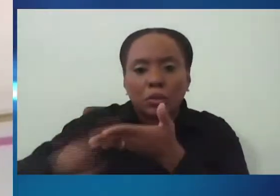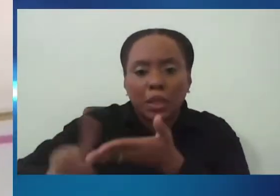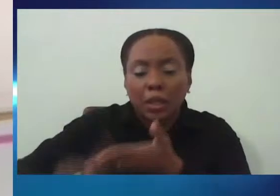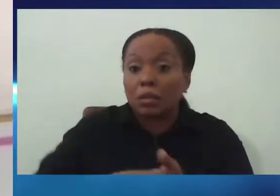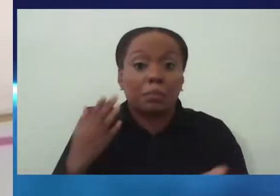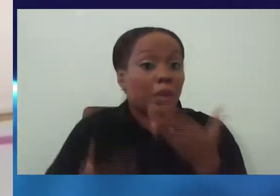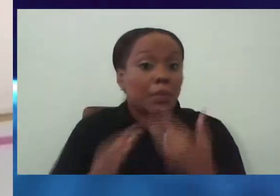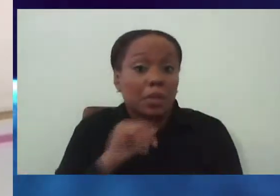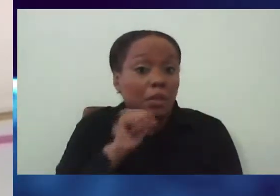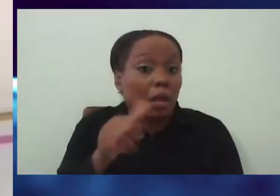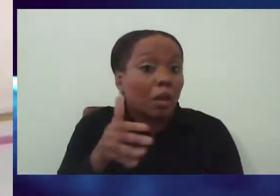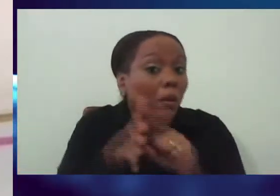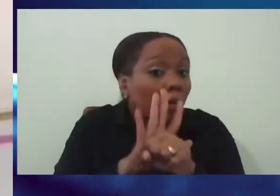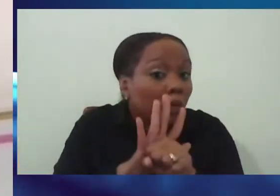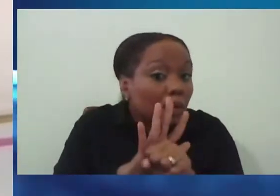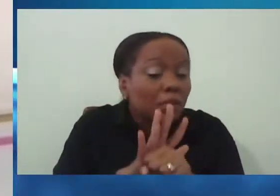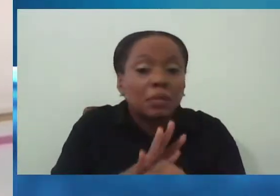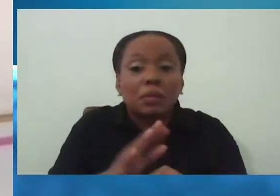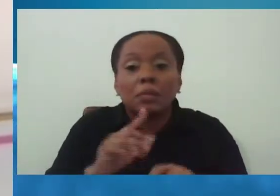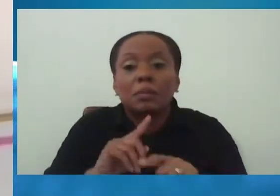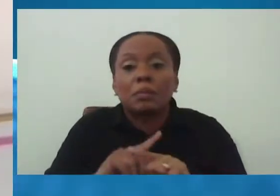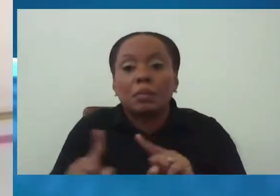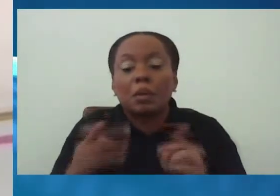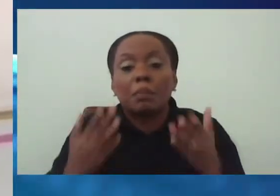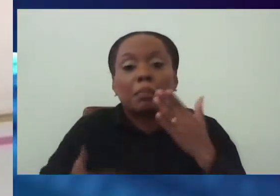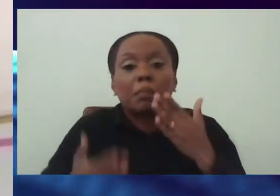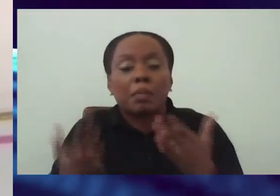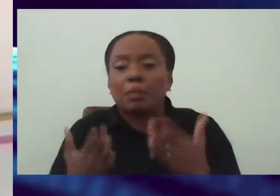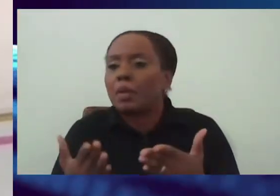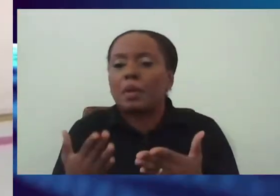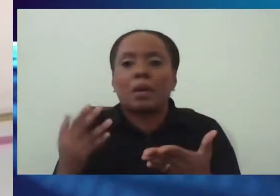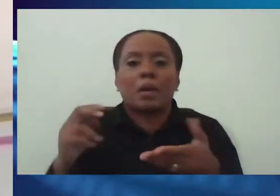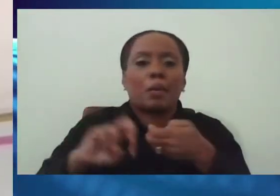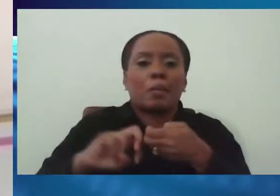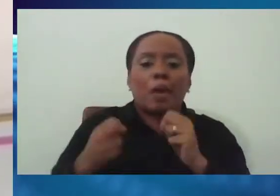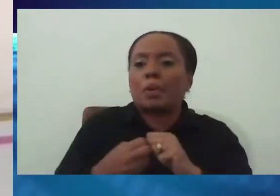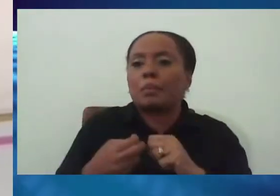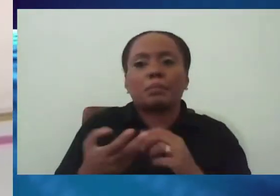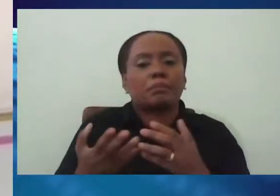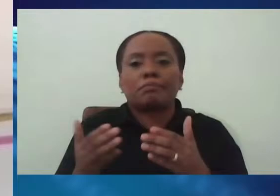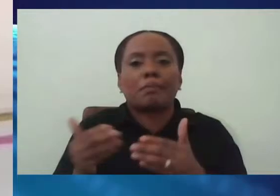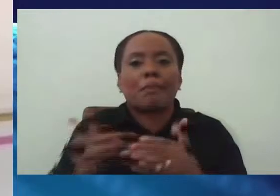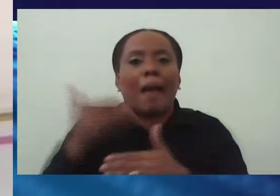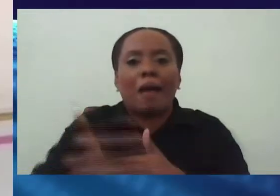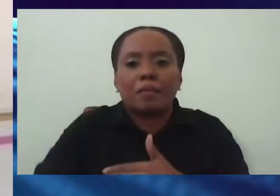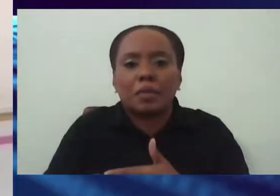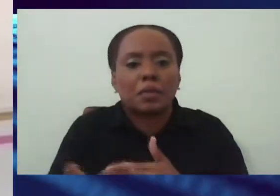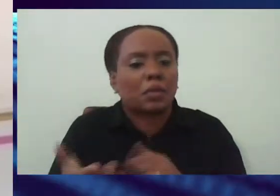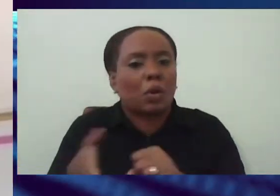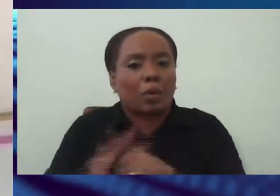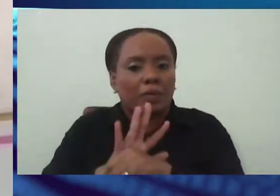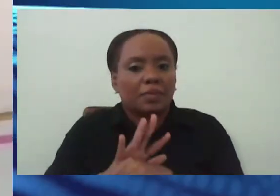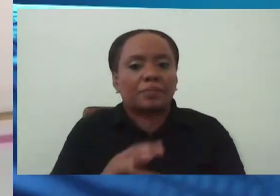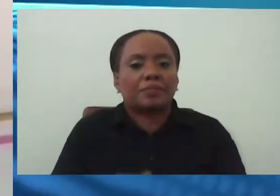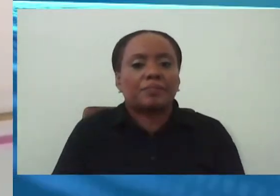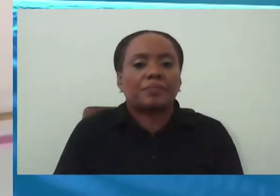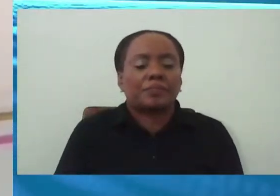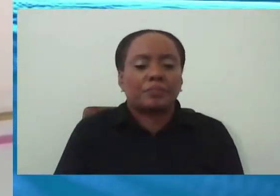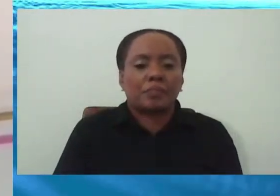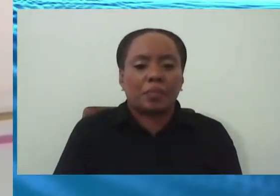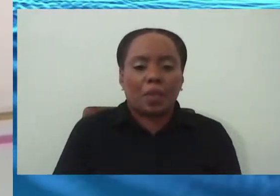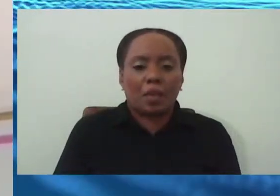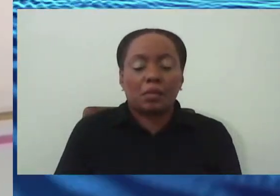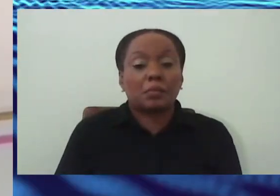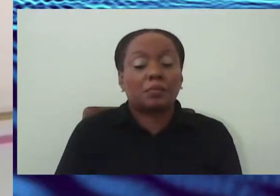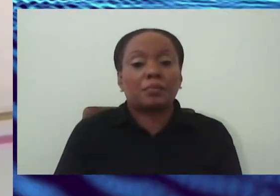It could be a post-inflammatory situation. Just let me break that down. So for some persons, if they have